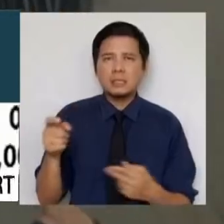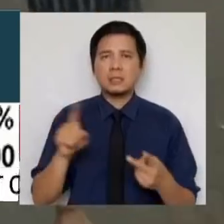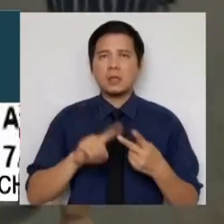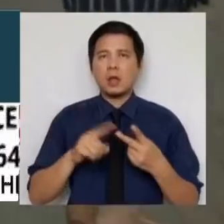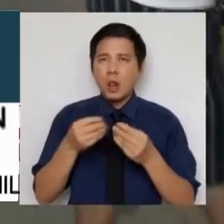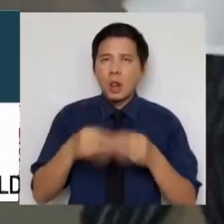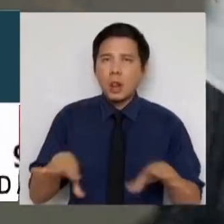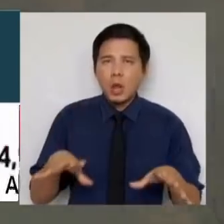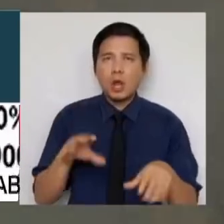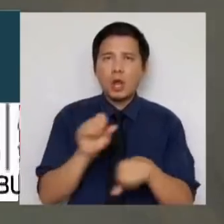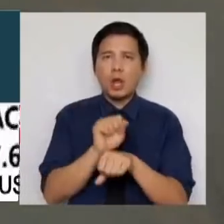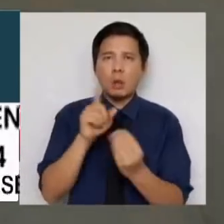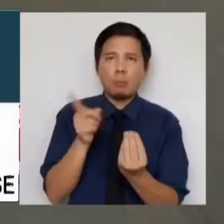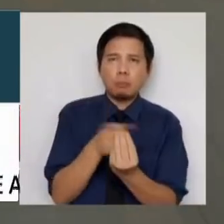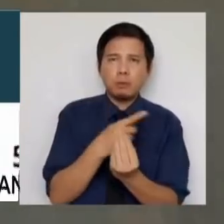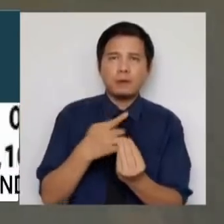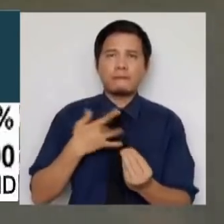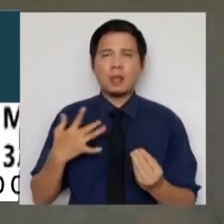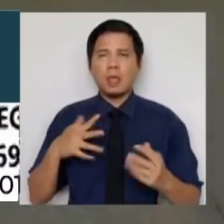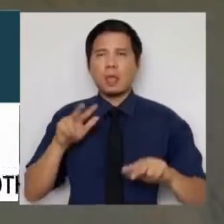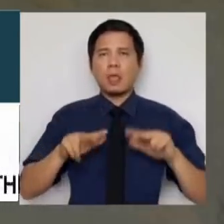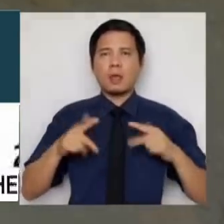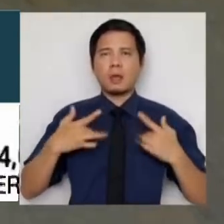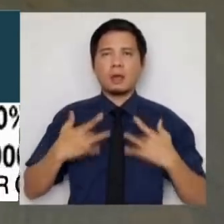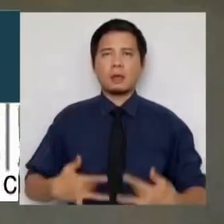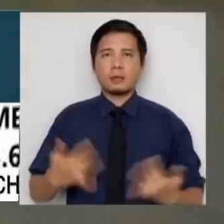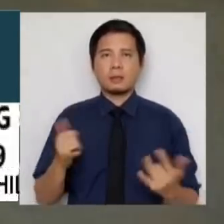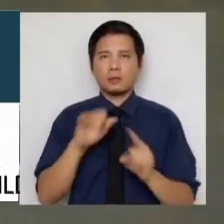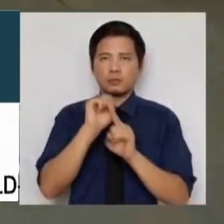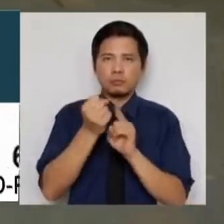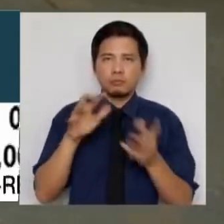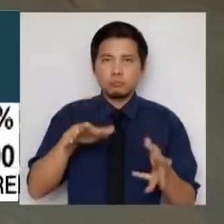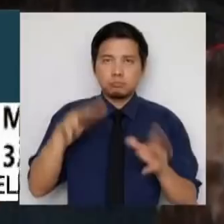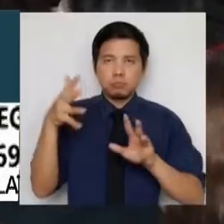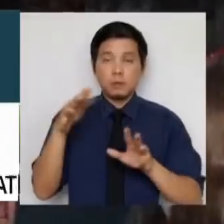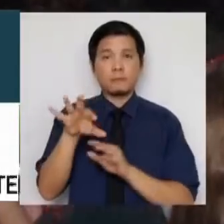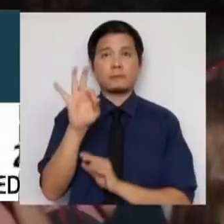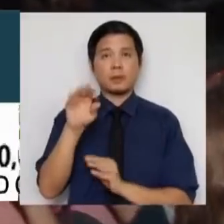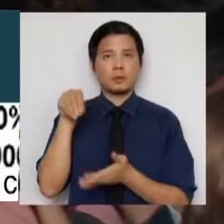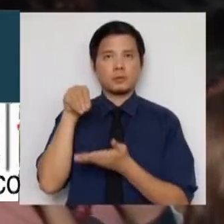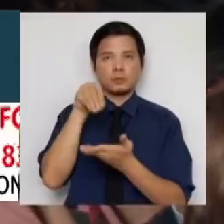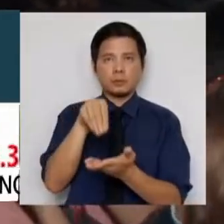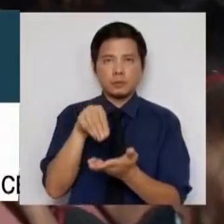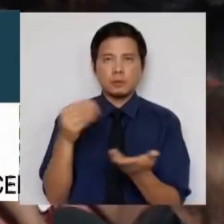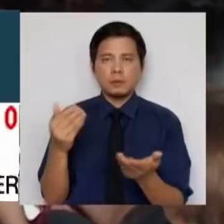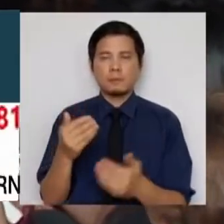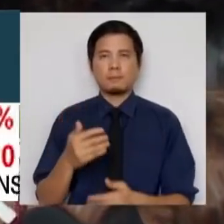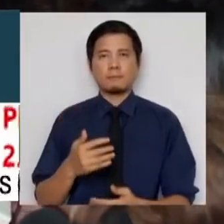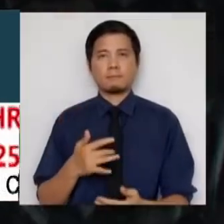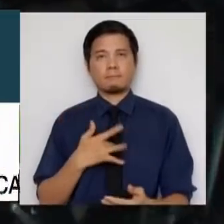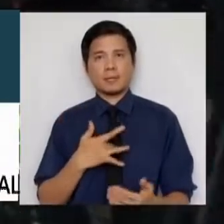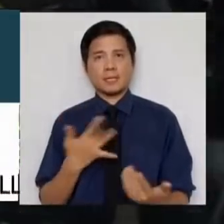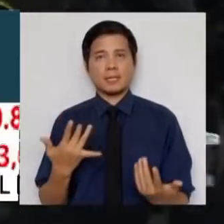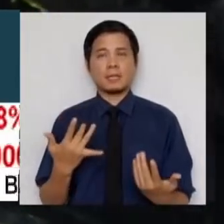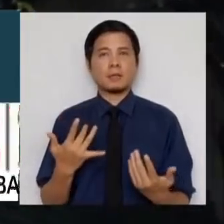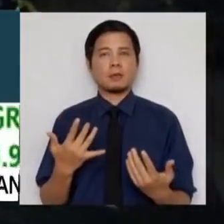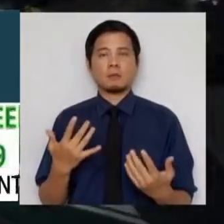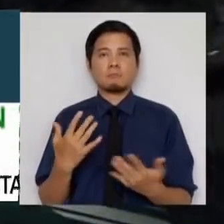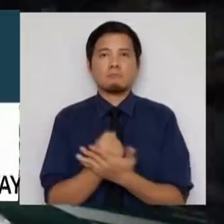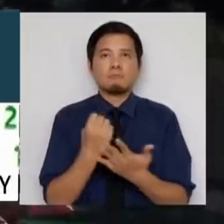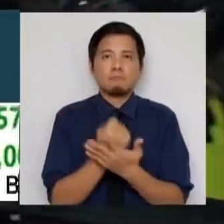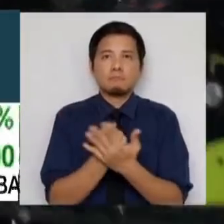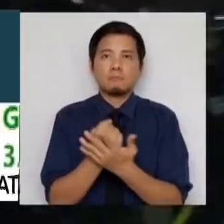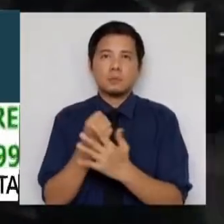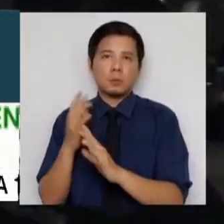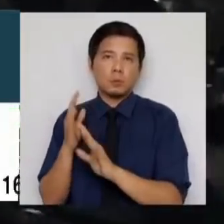they're desperate. So given a situation when they hear there is ayuda, many of them do not wait for the system to be implemented anymore. They just try